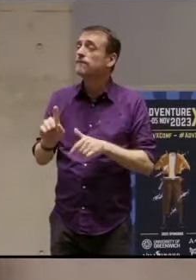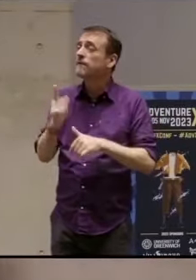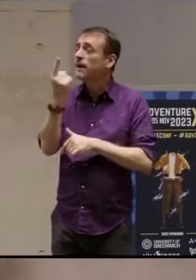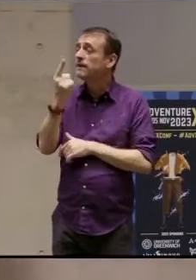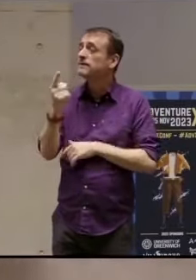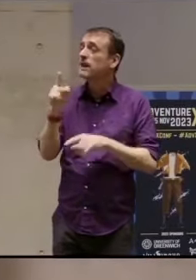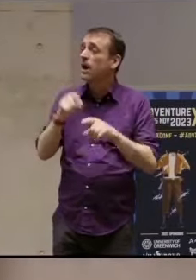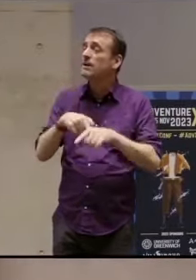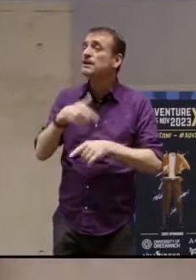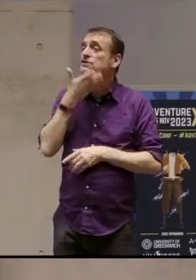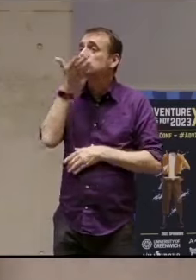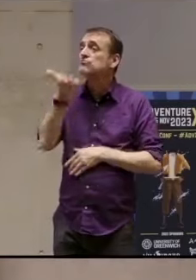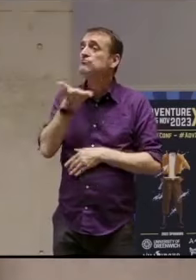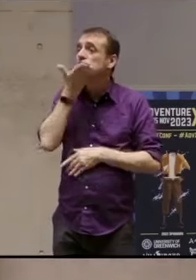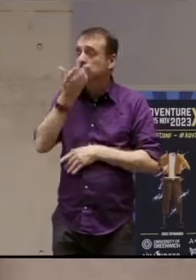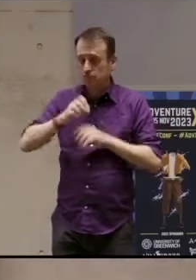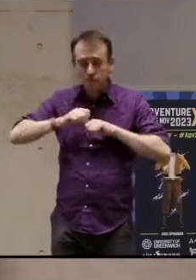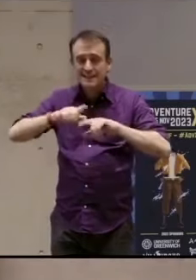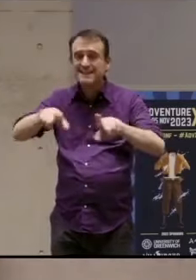CD.